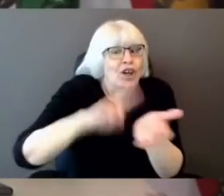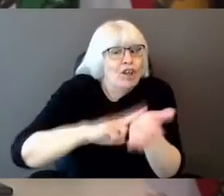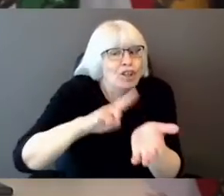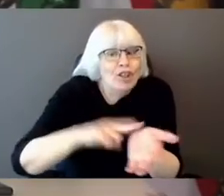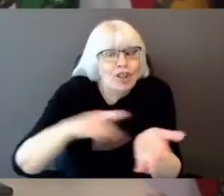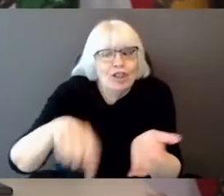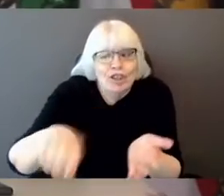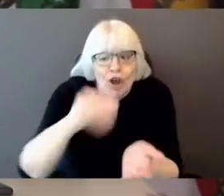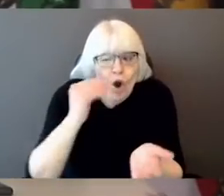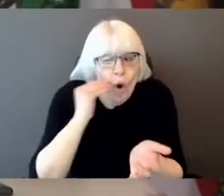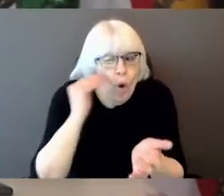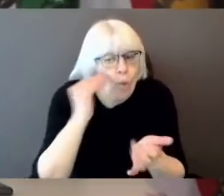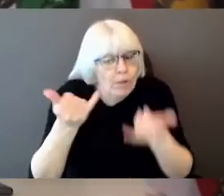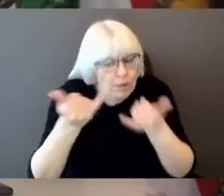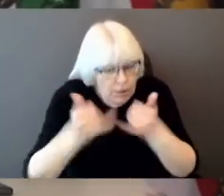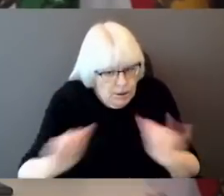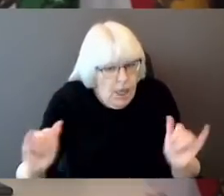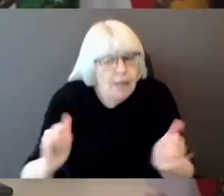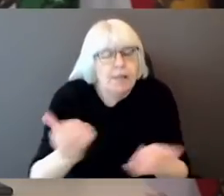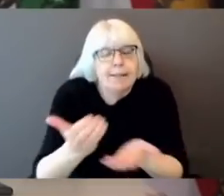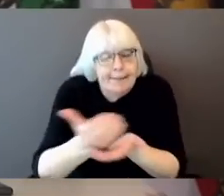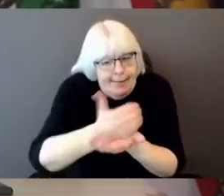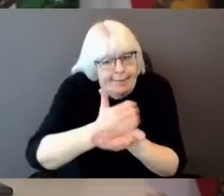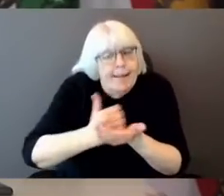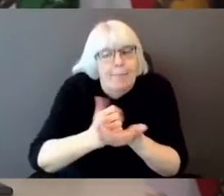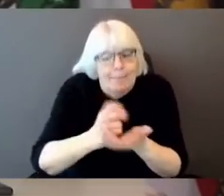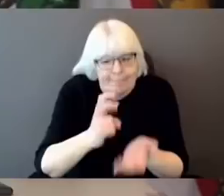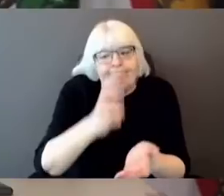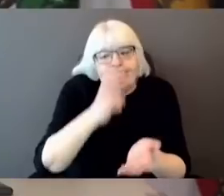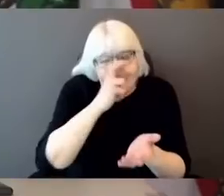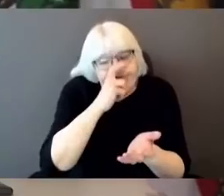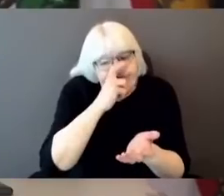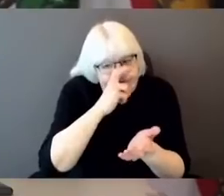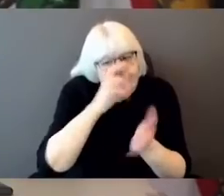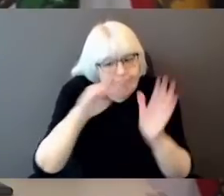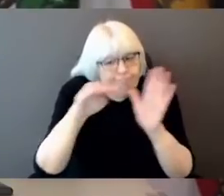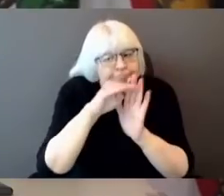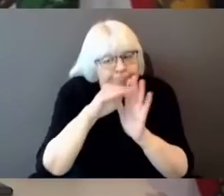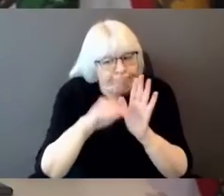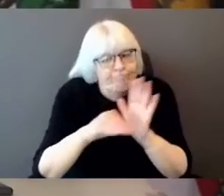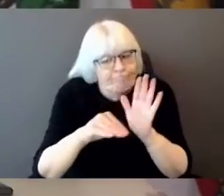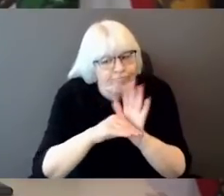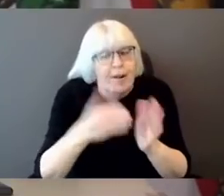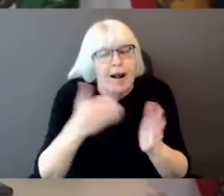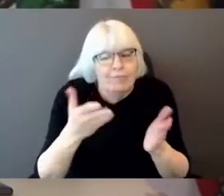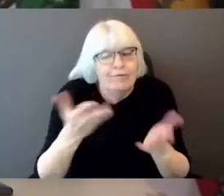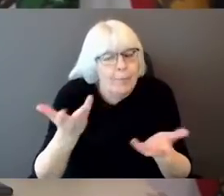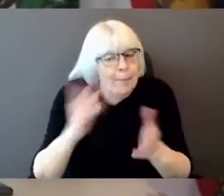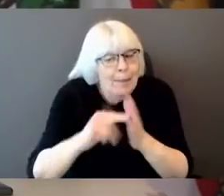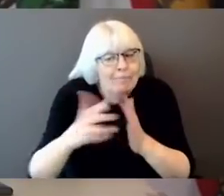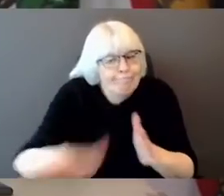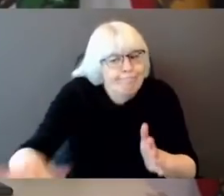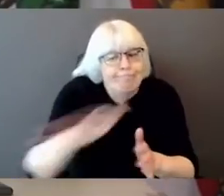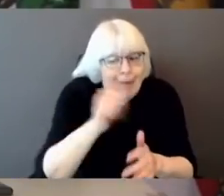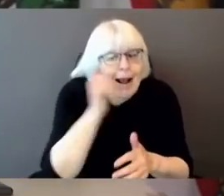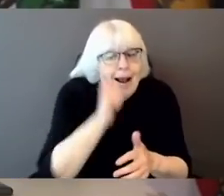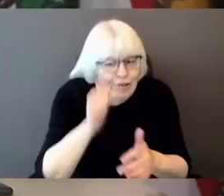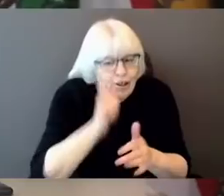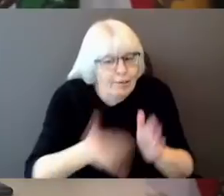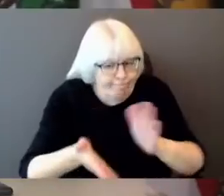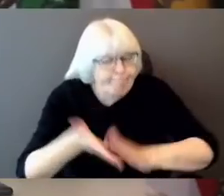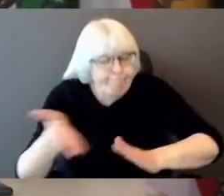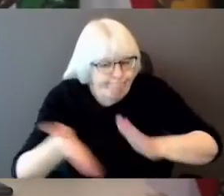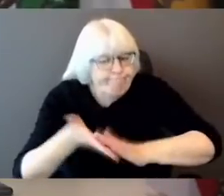7th and are likely to become part of our everyday operations into the future. And the second thing is that these timelines